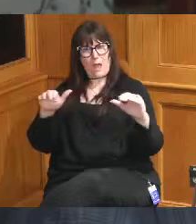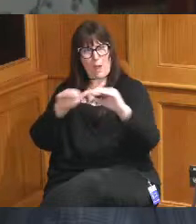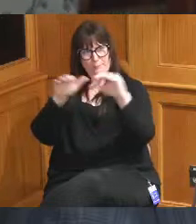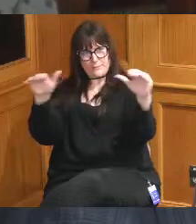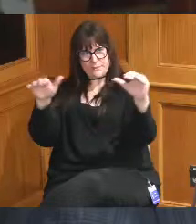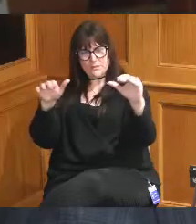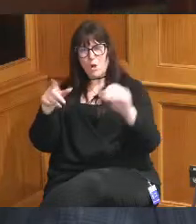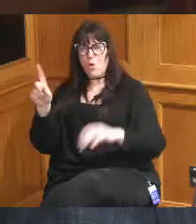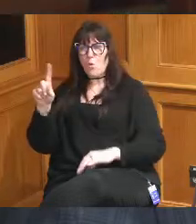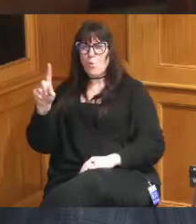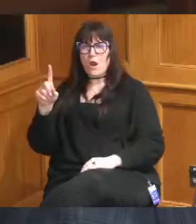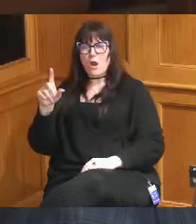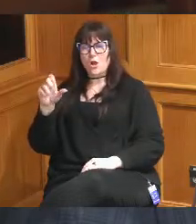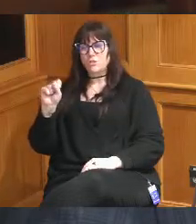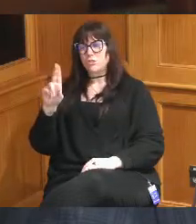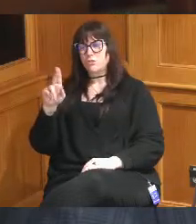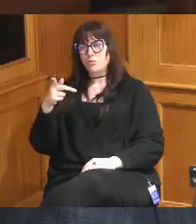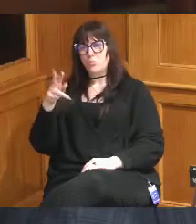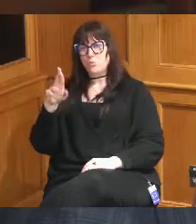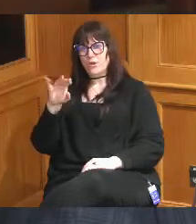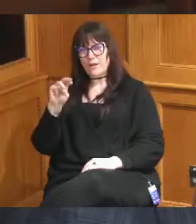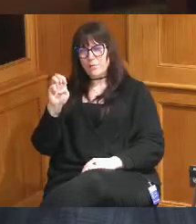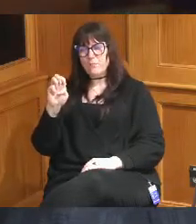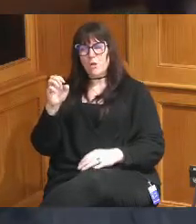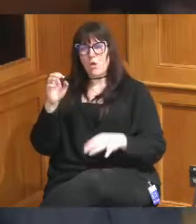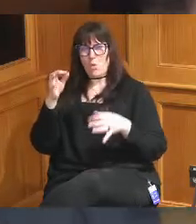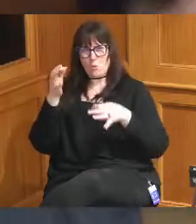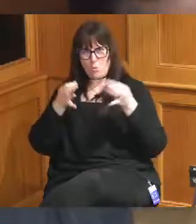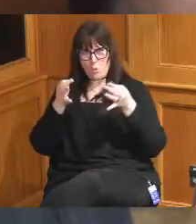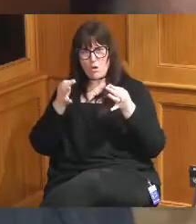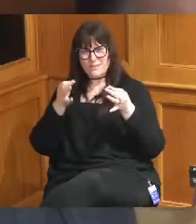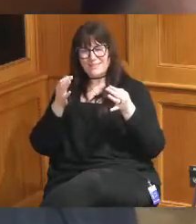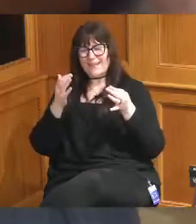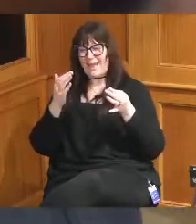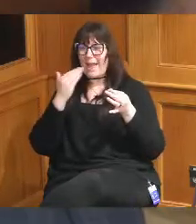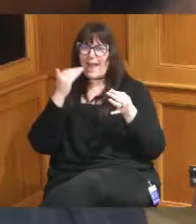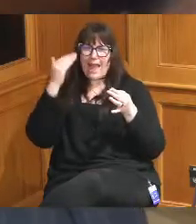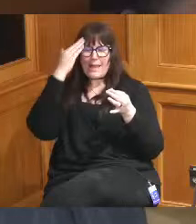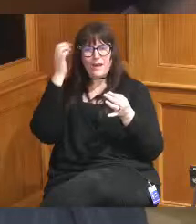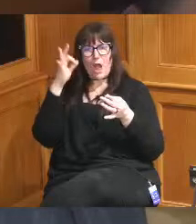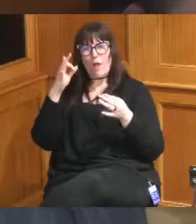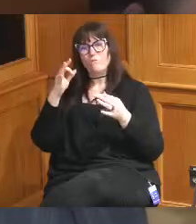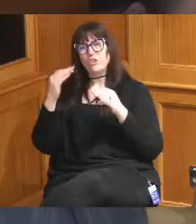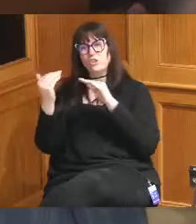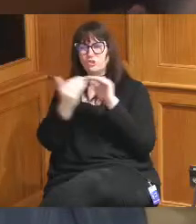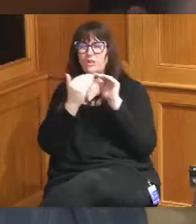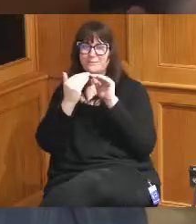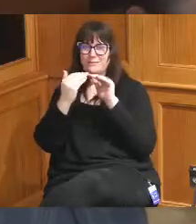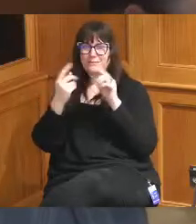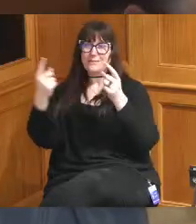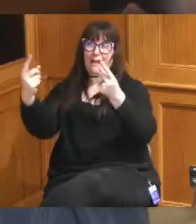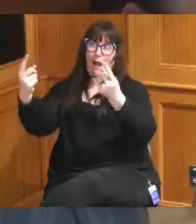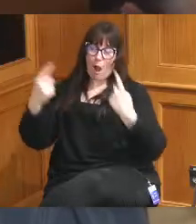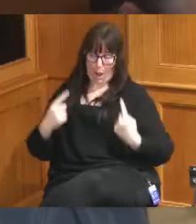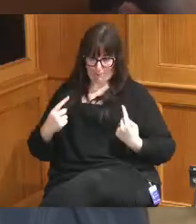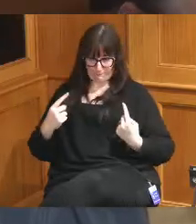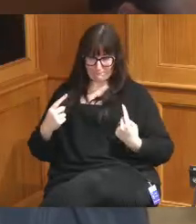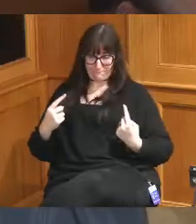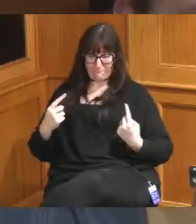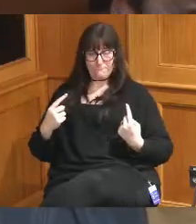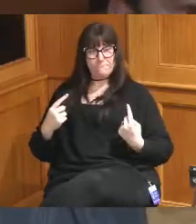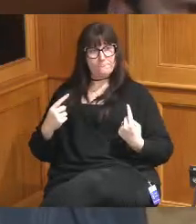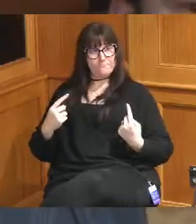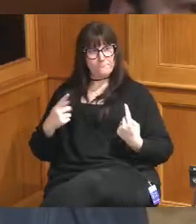Ohio Supreme Court head of justice from another party to come down here, because she